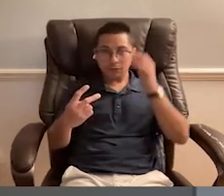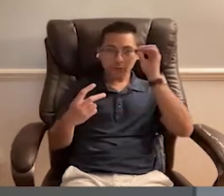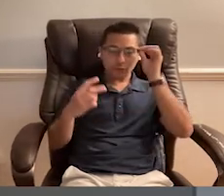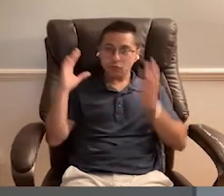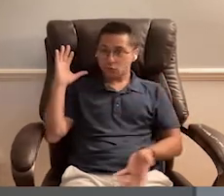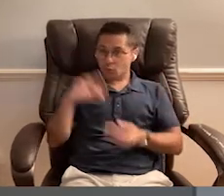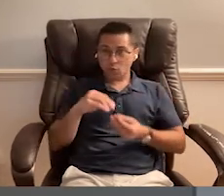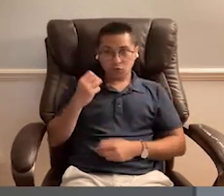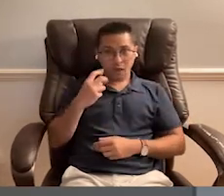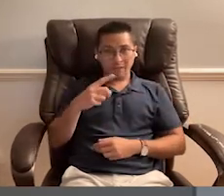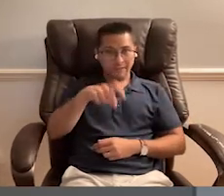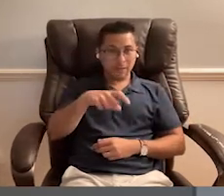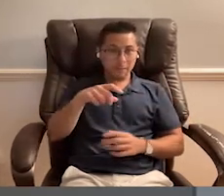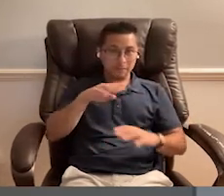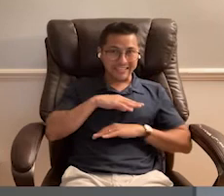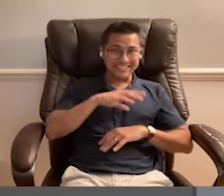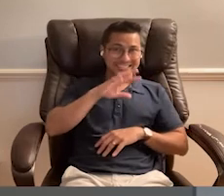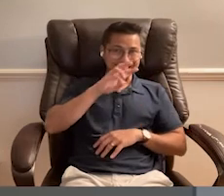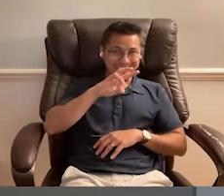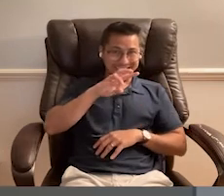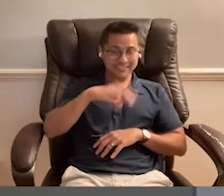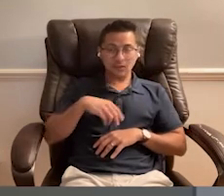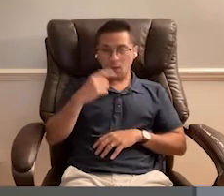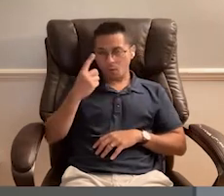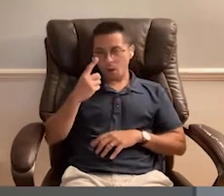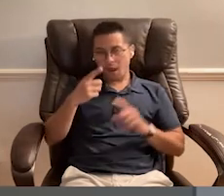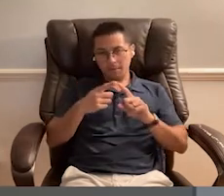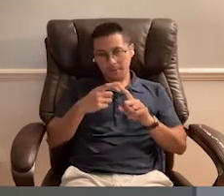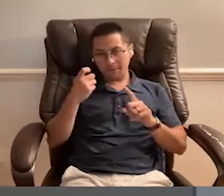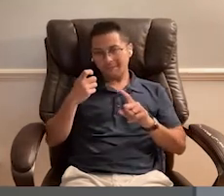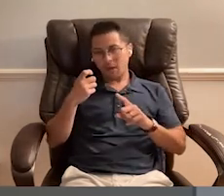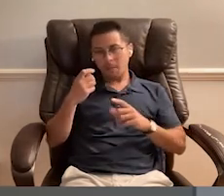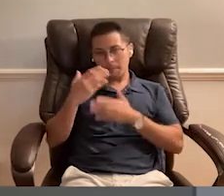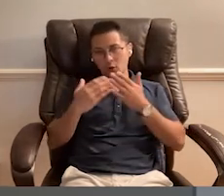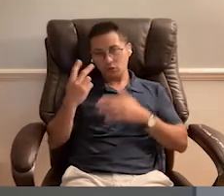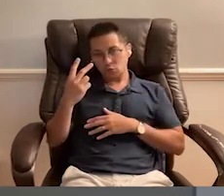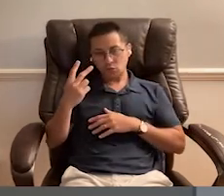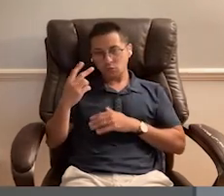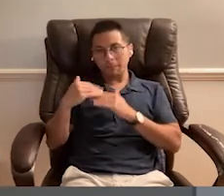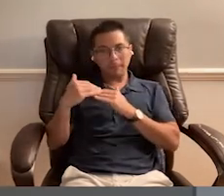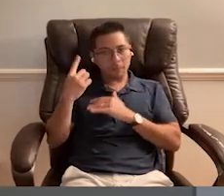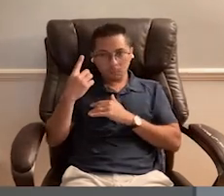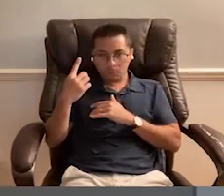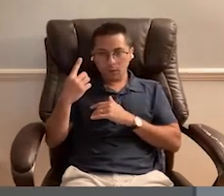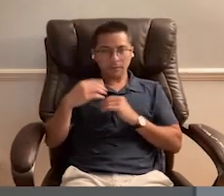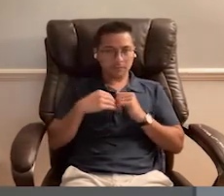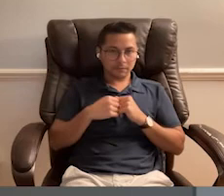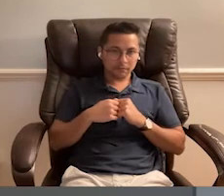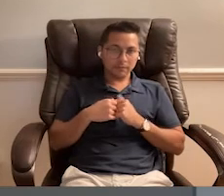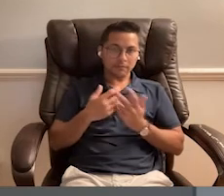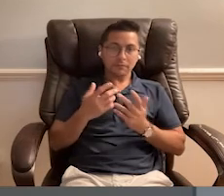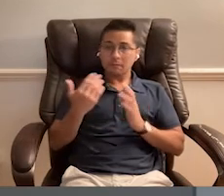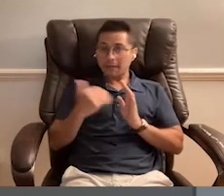section 1 and subpart section 2, a total of 12, and they have to meet 6 out of those groupings, and one has to come from at least part